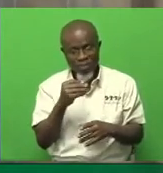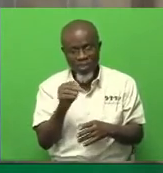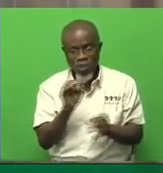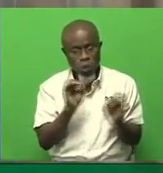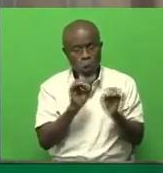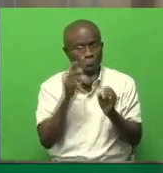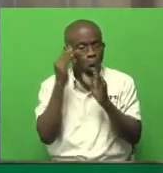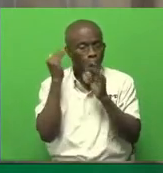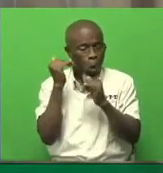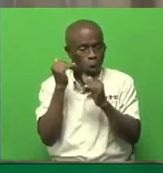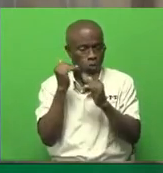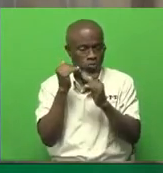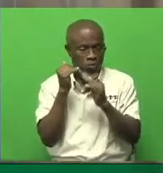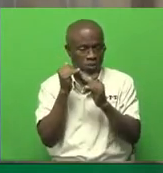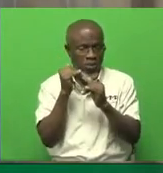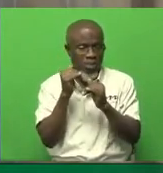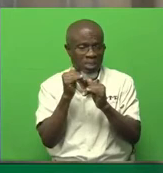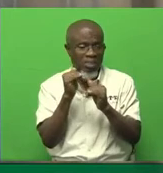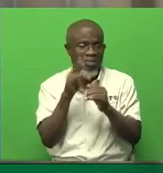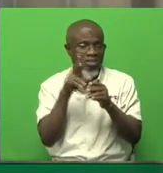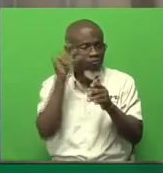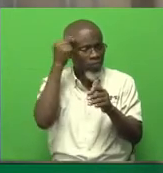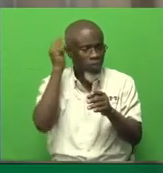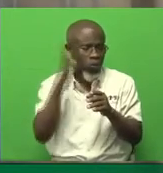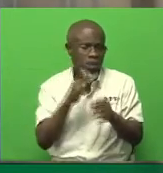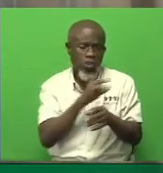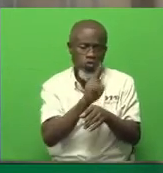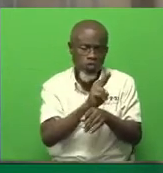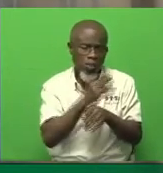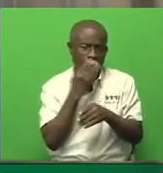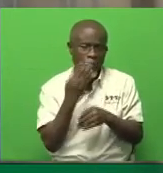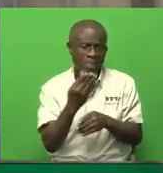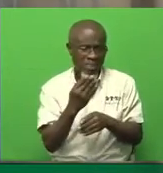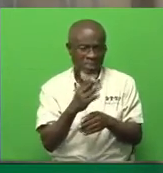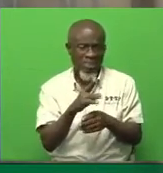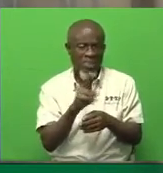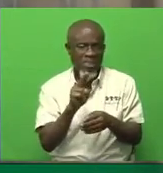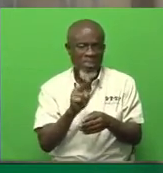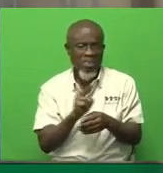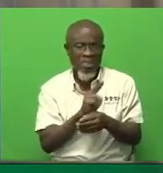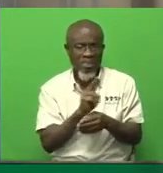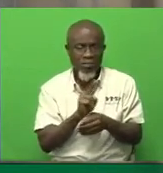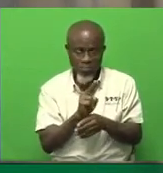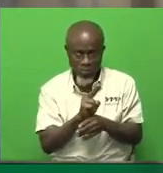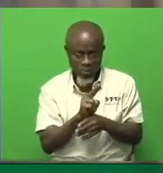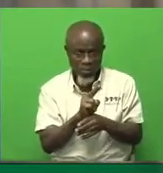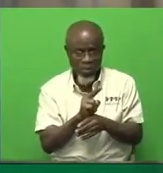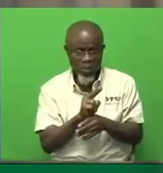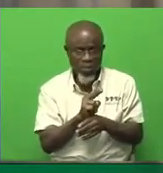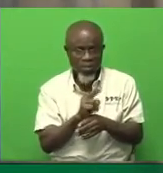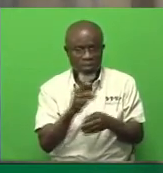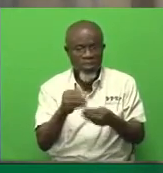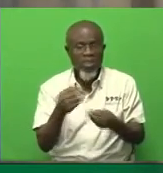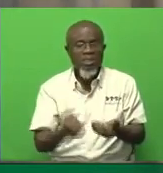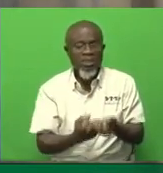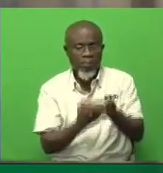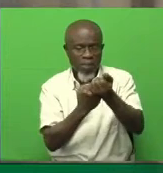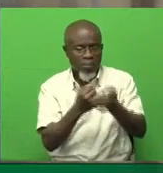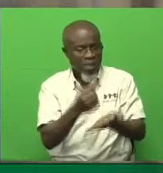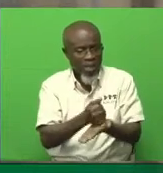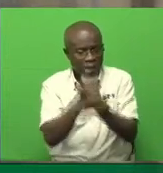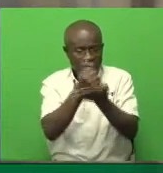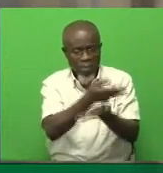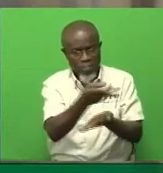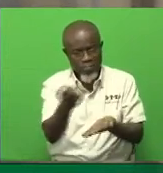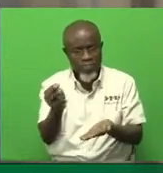any of the billions that they spend and contributing taxes to pay to the state there's no hope